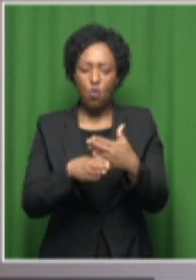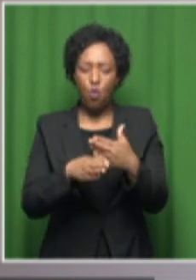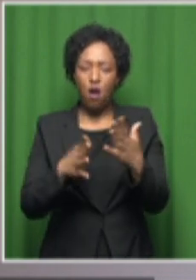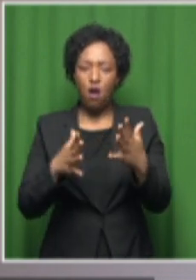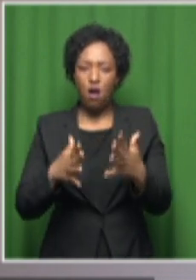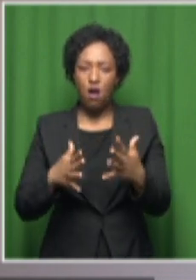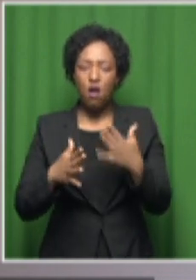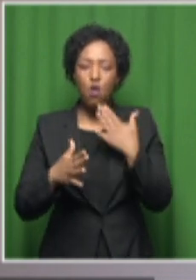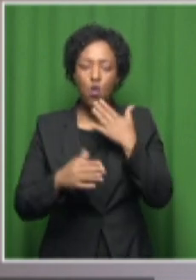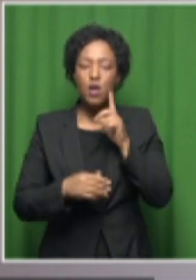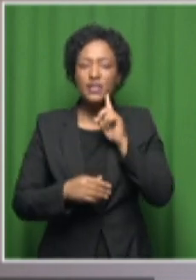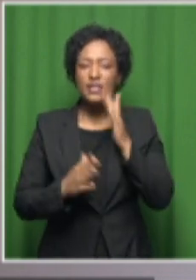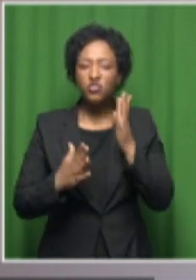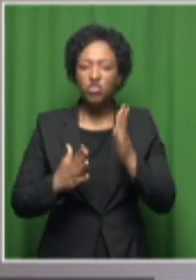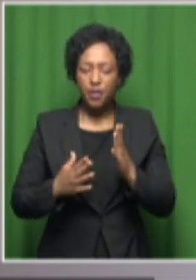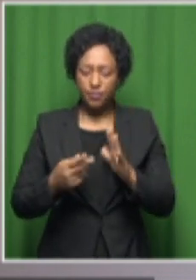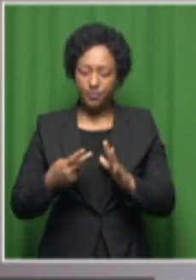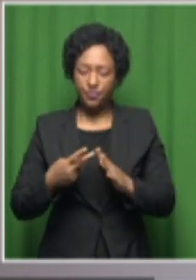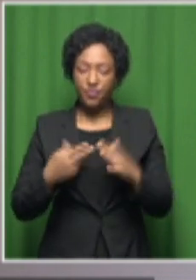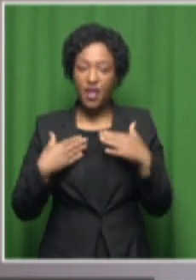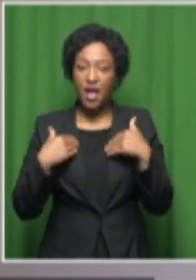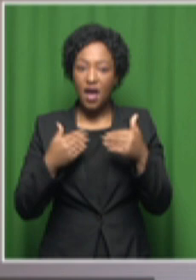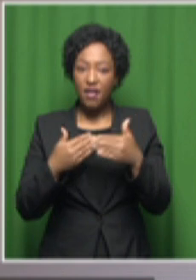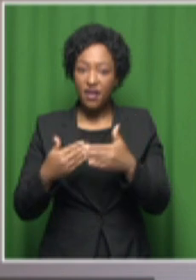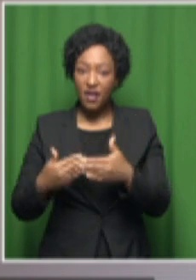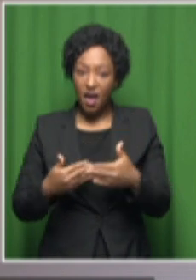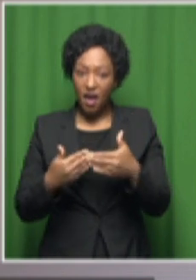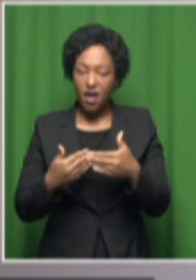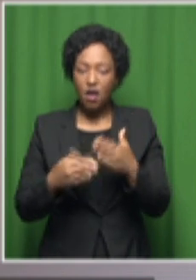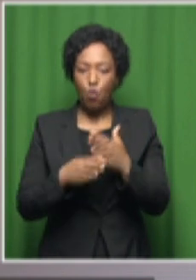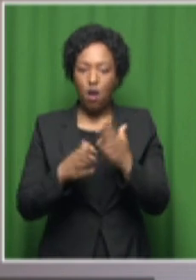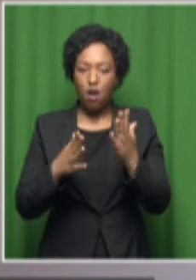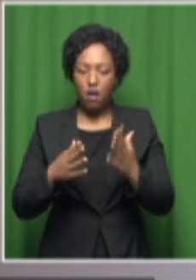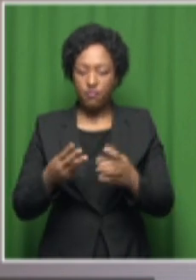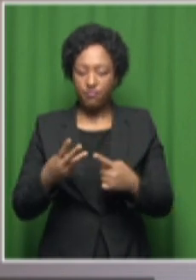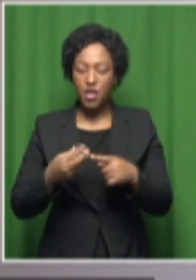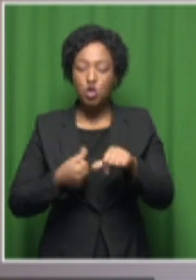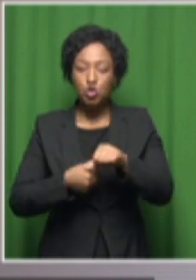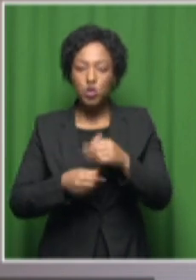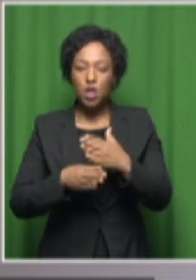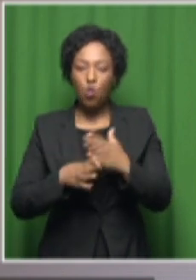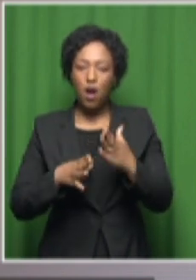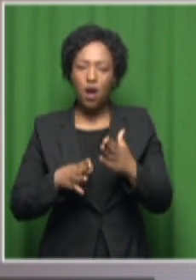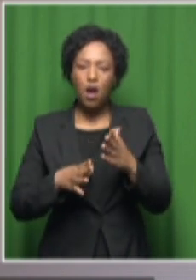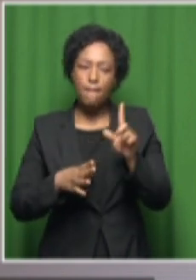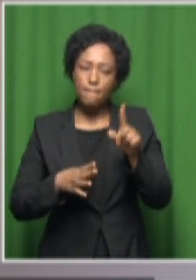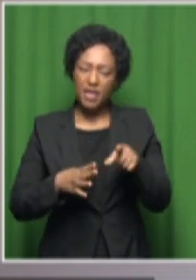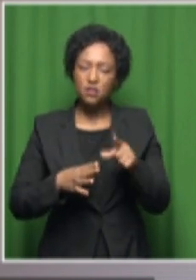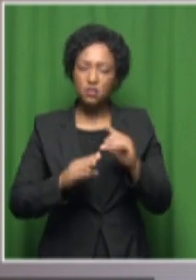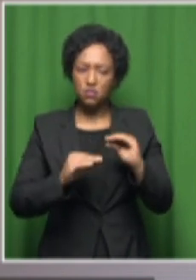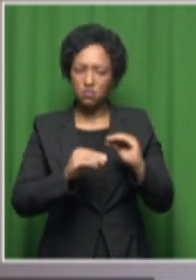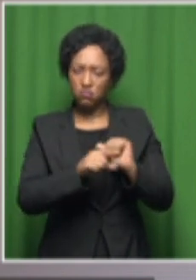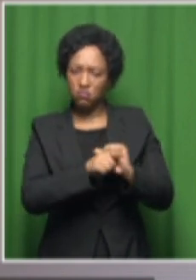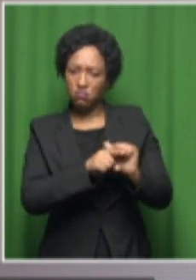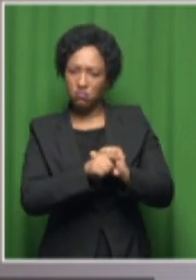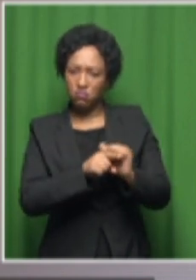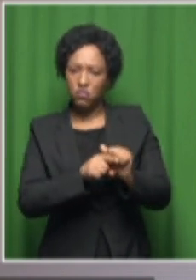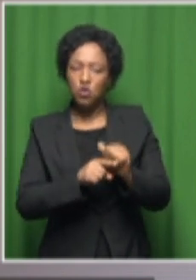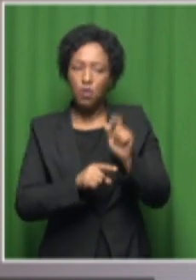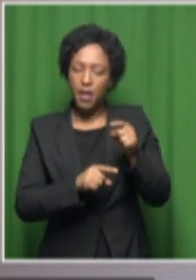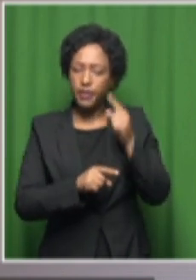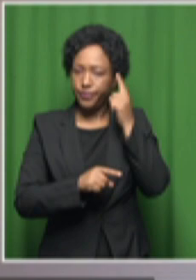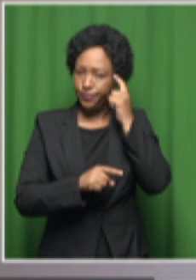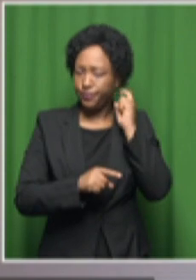especially educators, health workers, and social workers, to report such cases to police officers and also